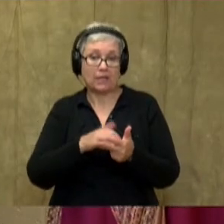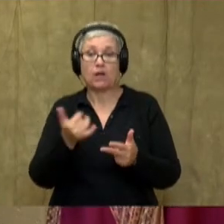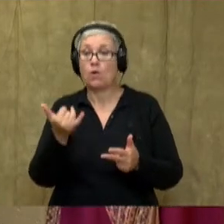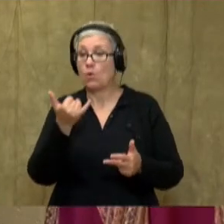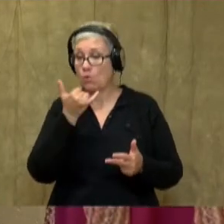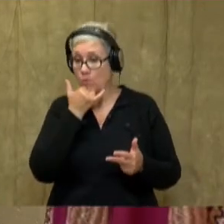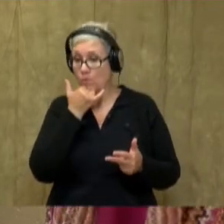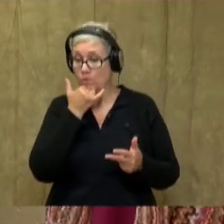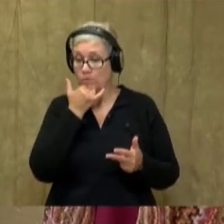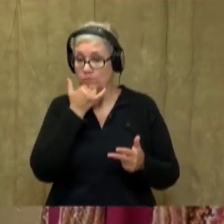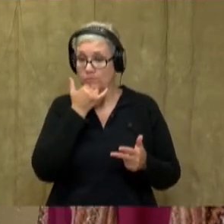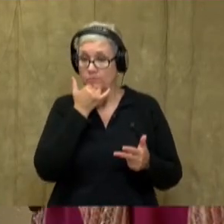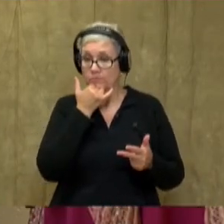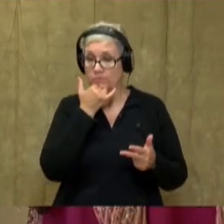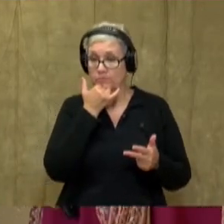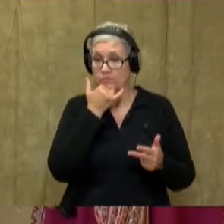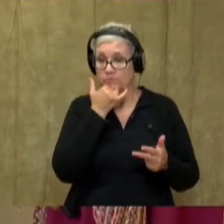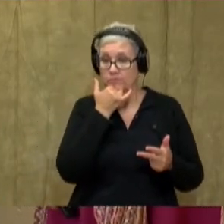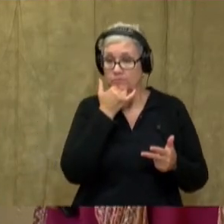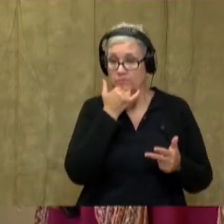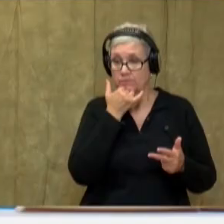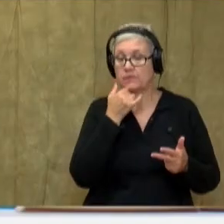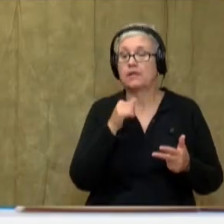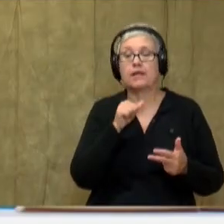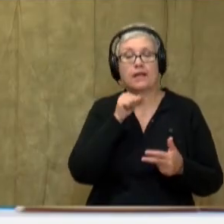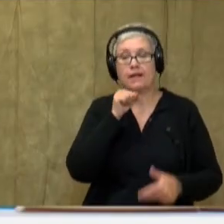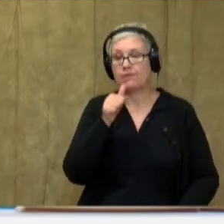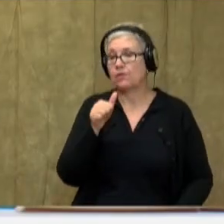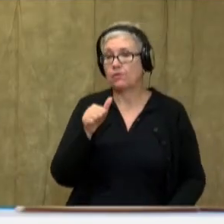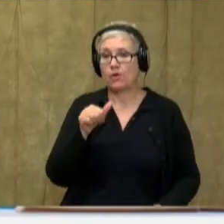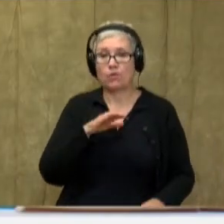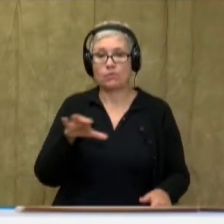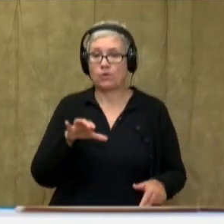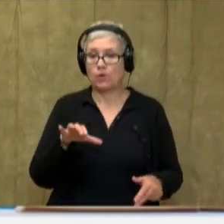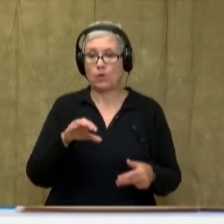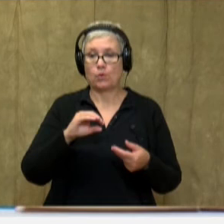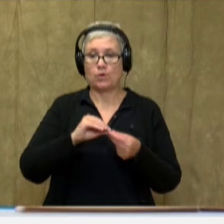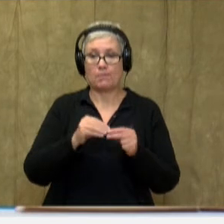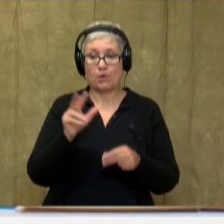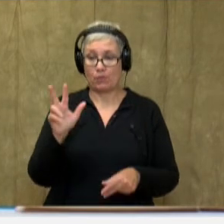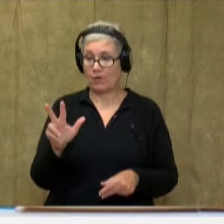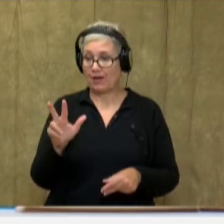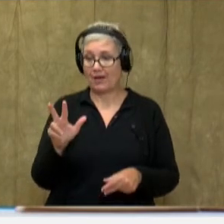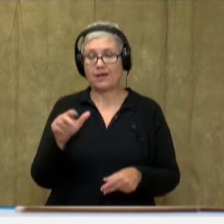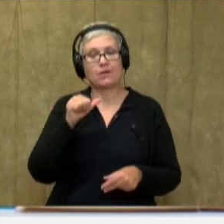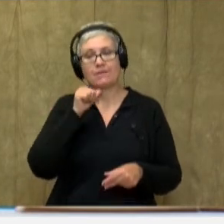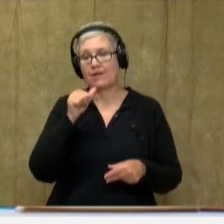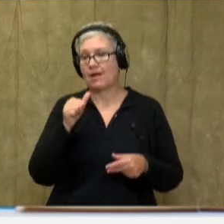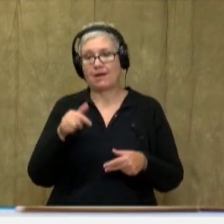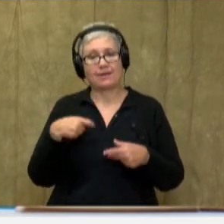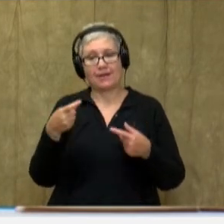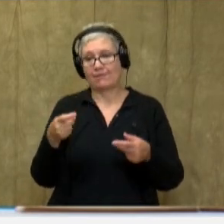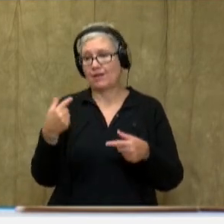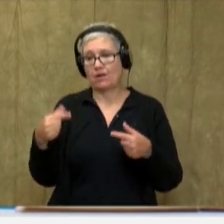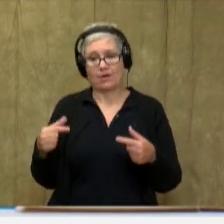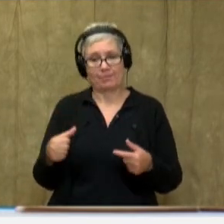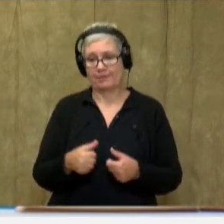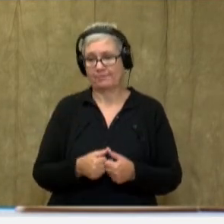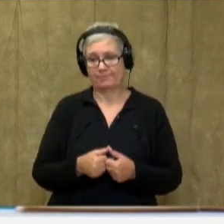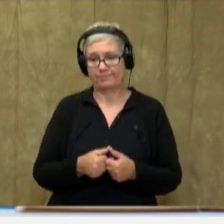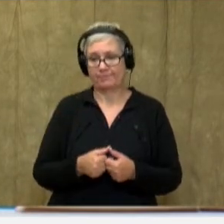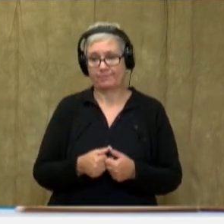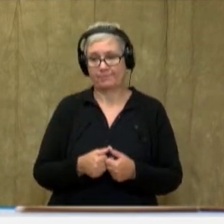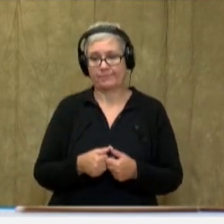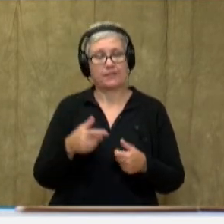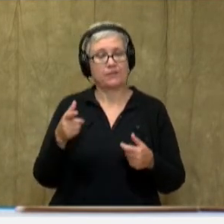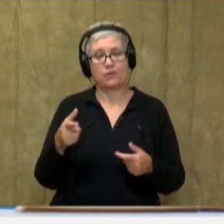wrong. Guys, if you have not done step number 3, you have not created an argument. You have just